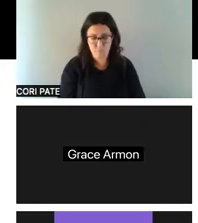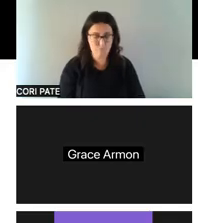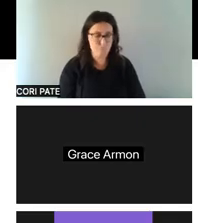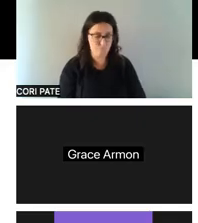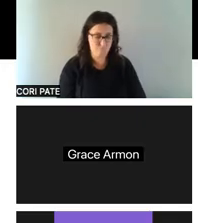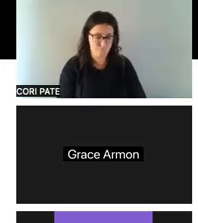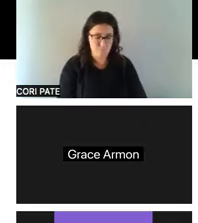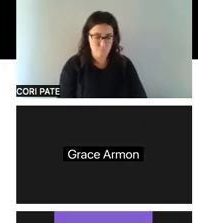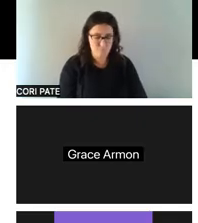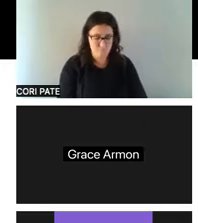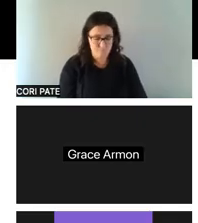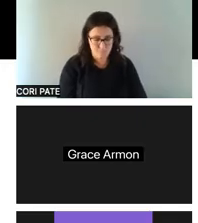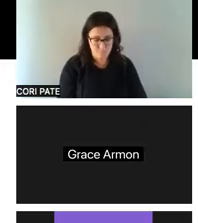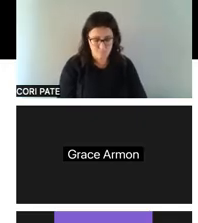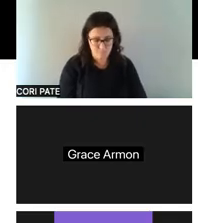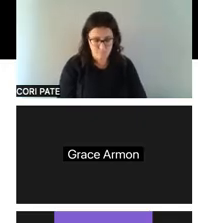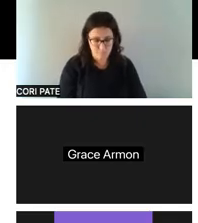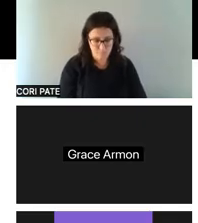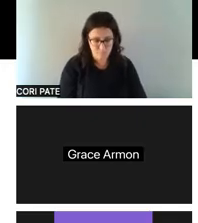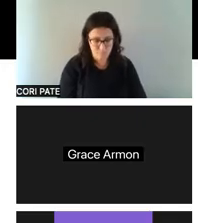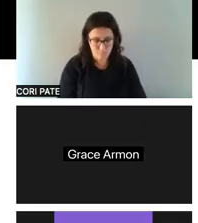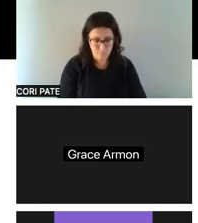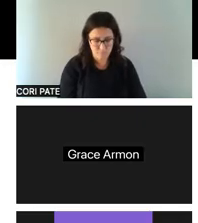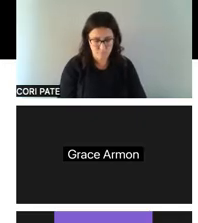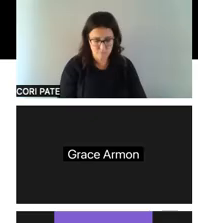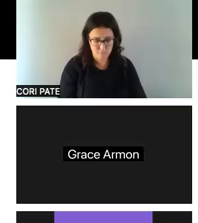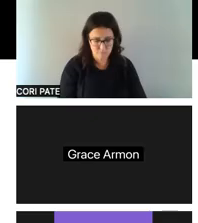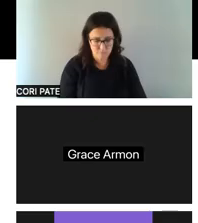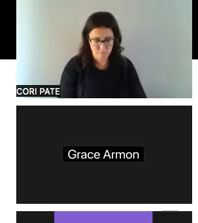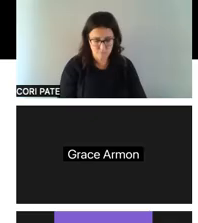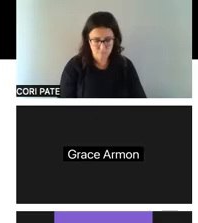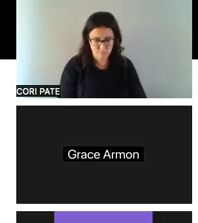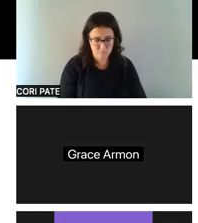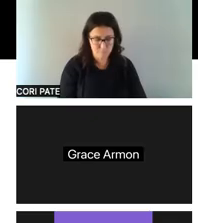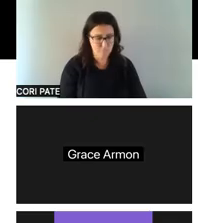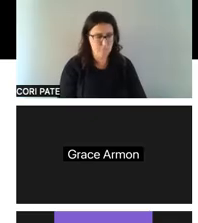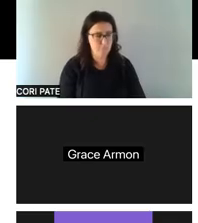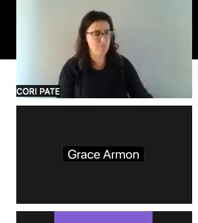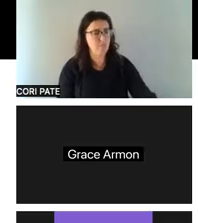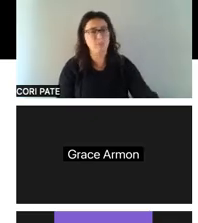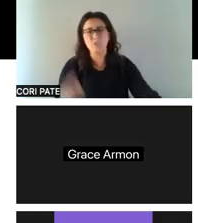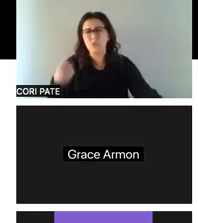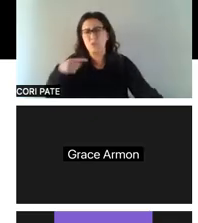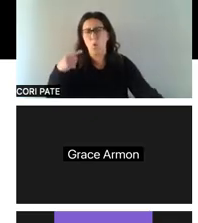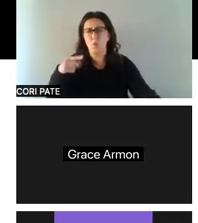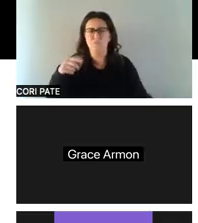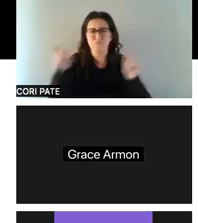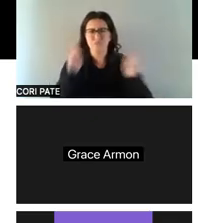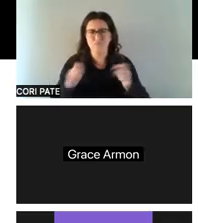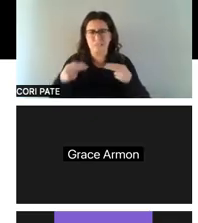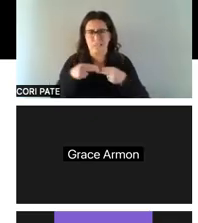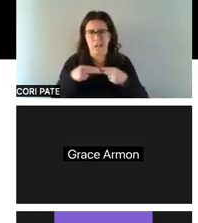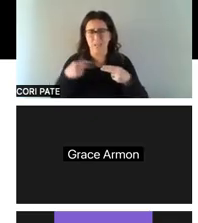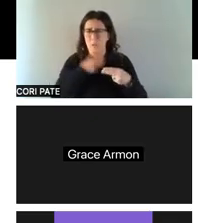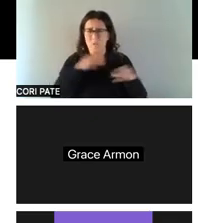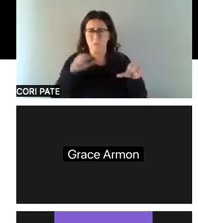Perfect. Thank you. So we've been doing this for a while now, right, everybody? A couple of years into these COPs, we